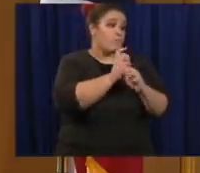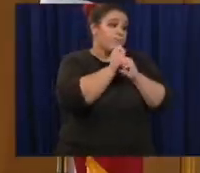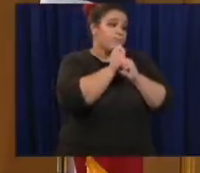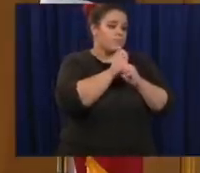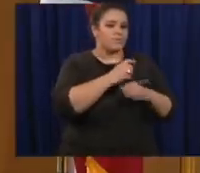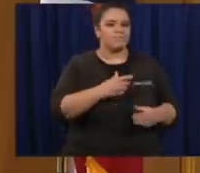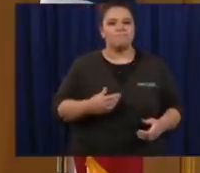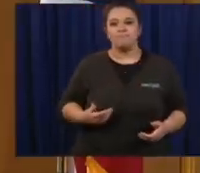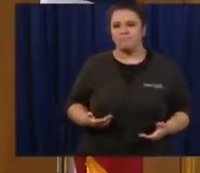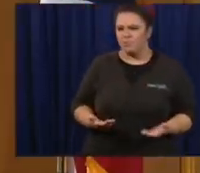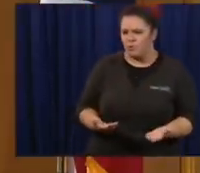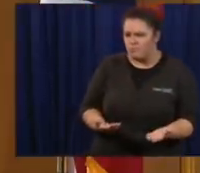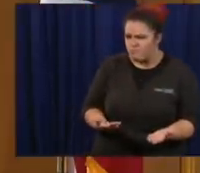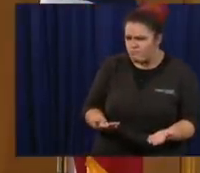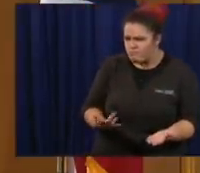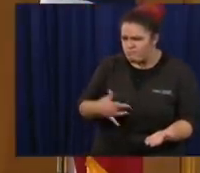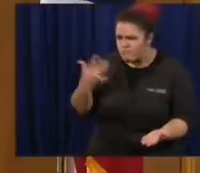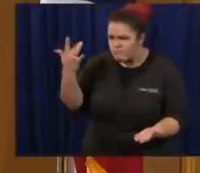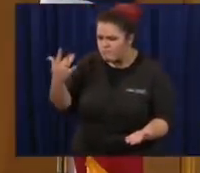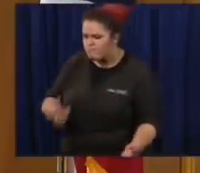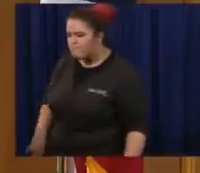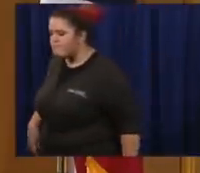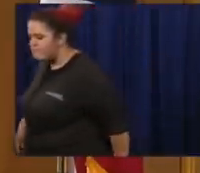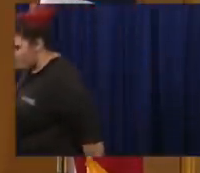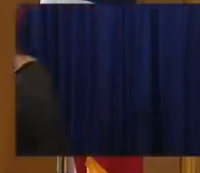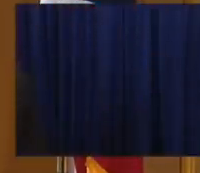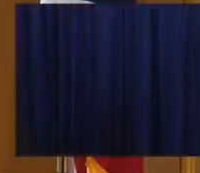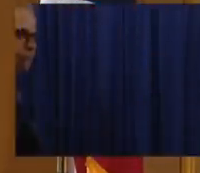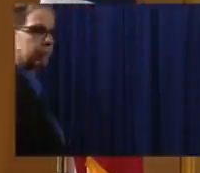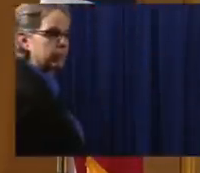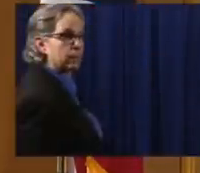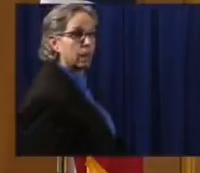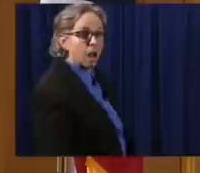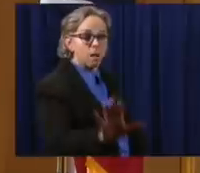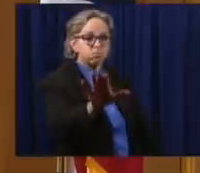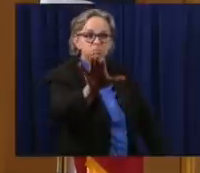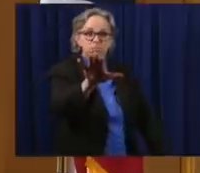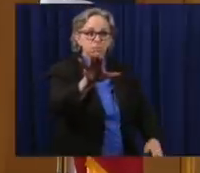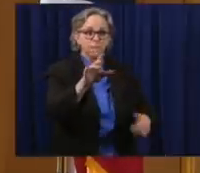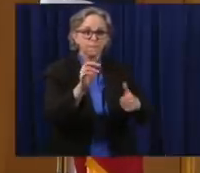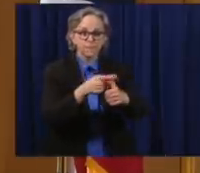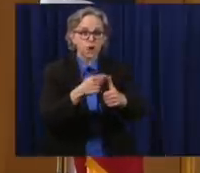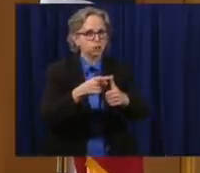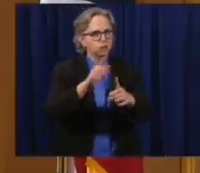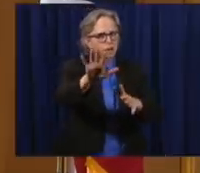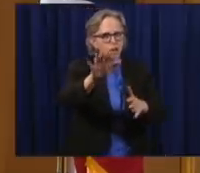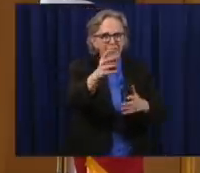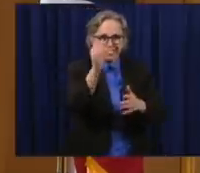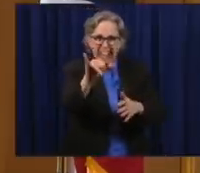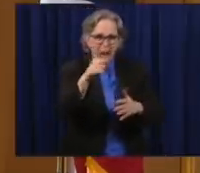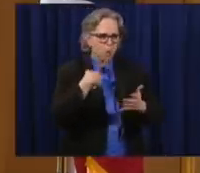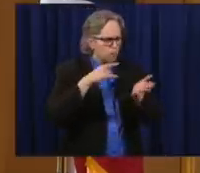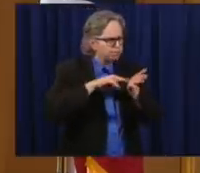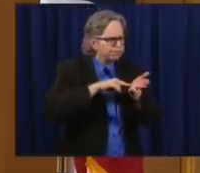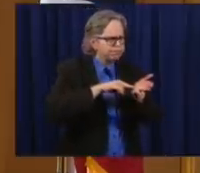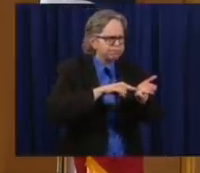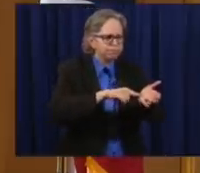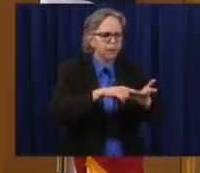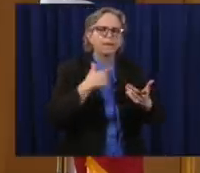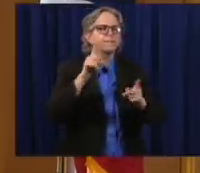say, first of all, we're still digging into it. I want to make sure I have all the facts. So I owe you an